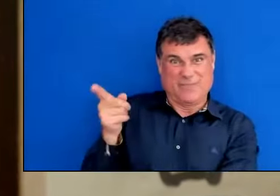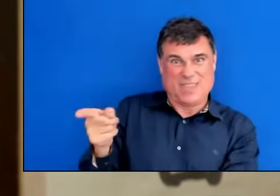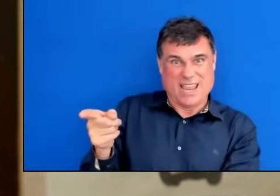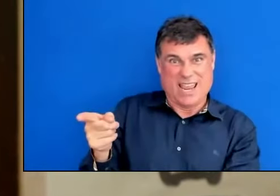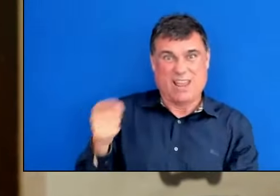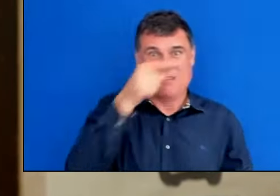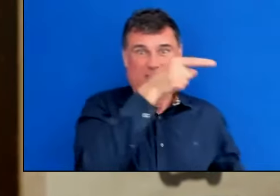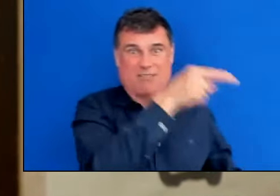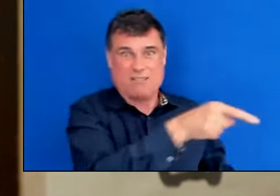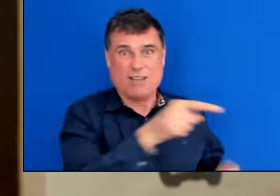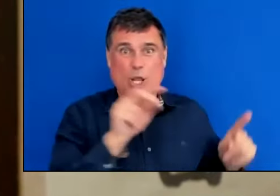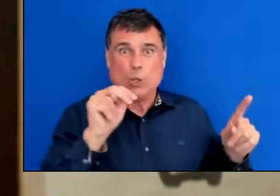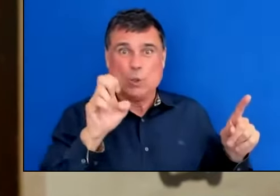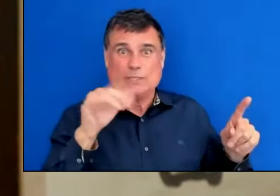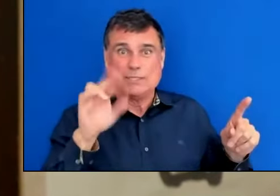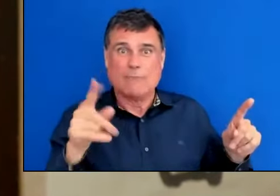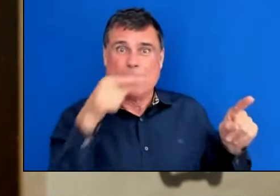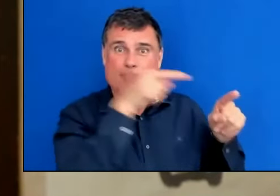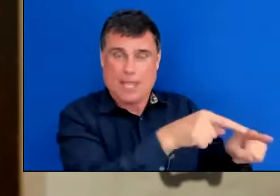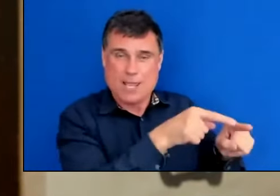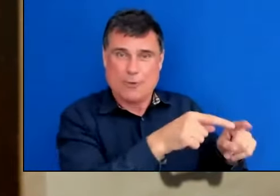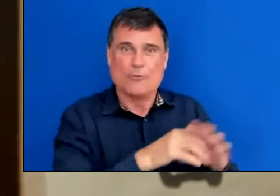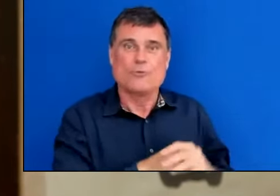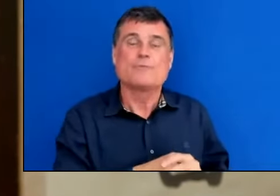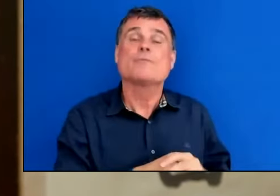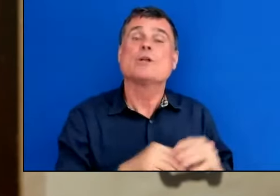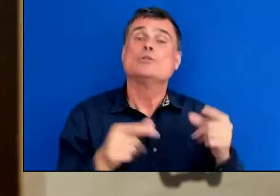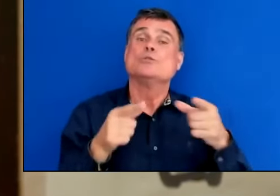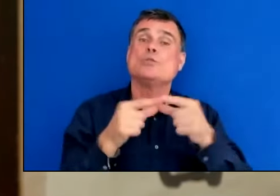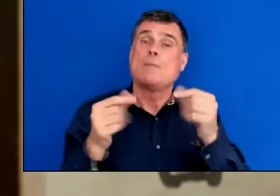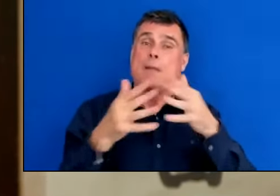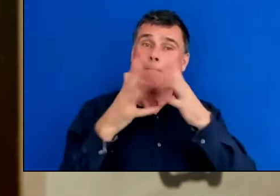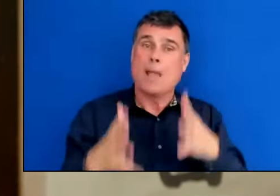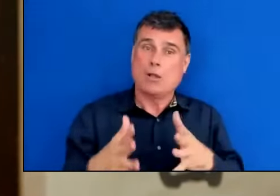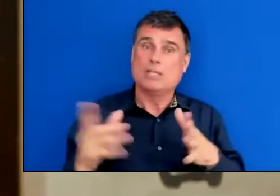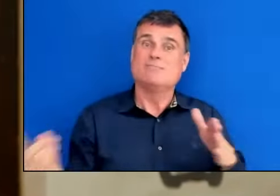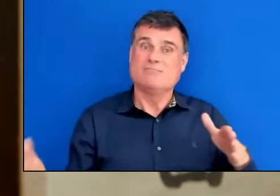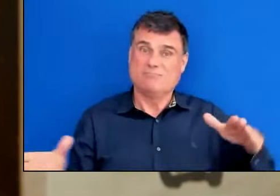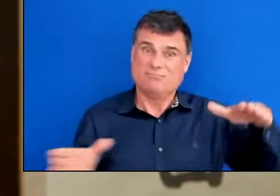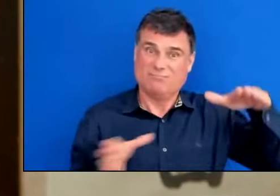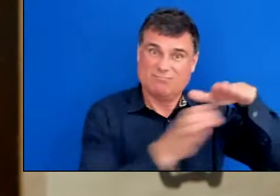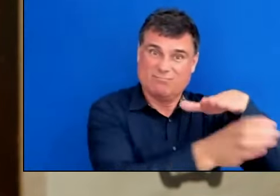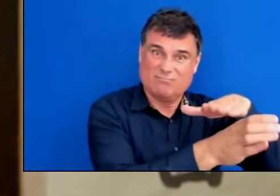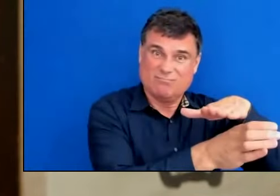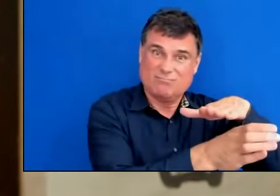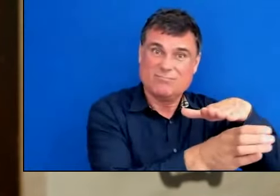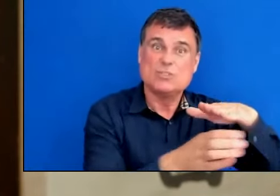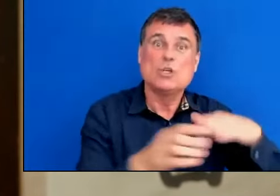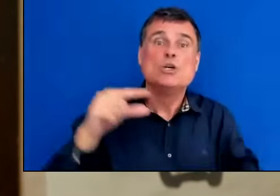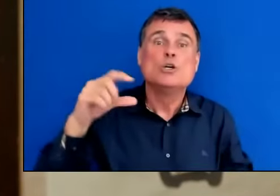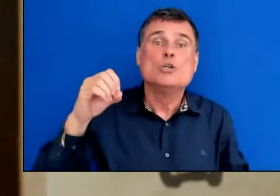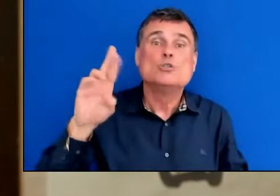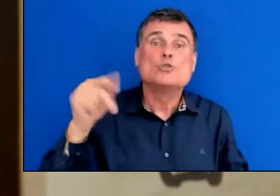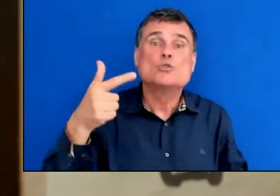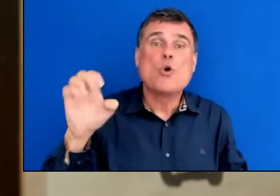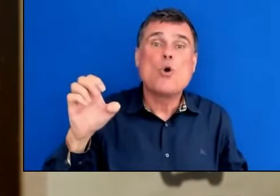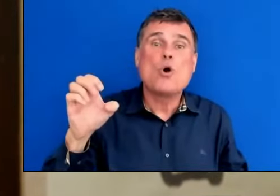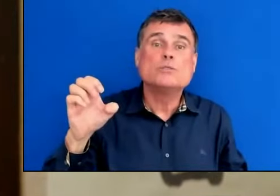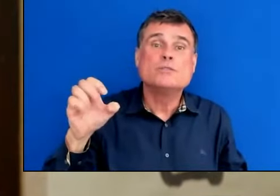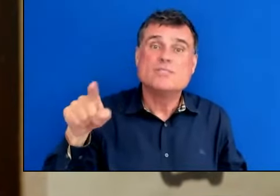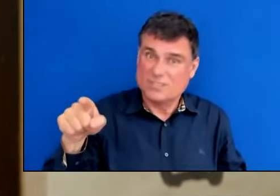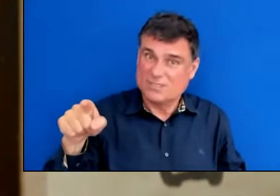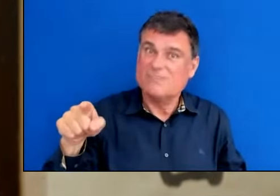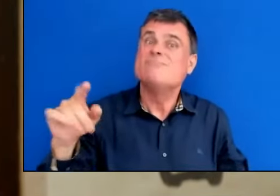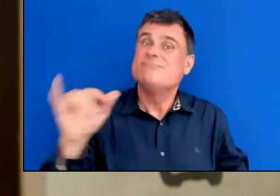It was a series called The Terror, but it was founded on the internment of Japanese Americans. And George was interned as a youngster.